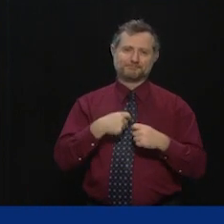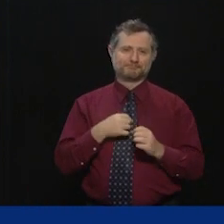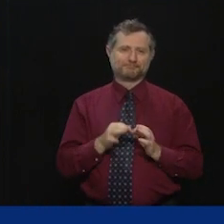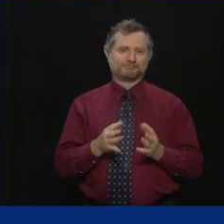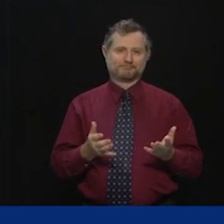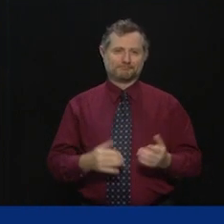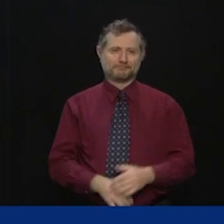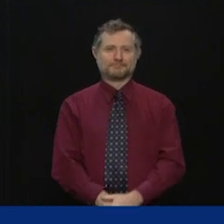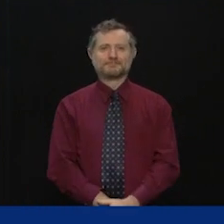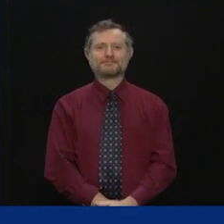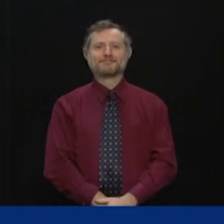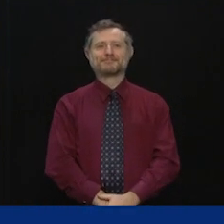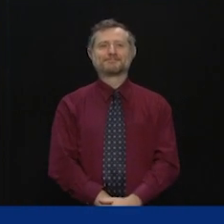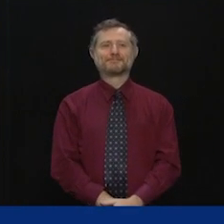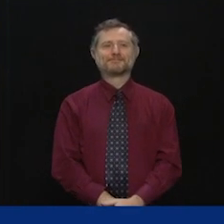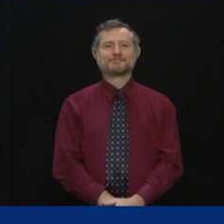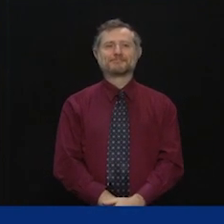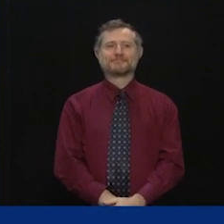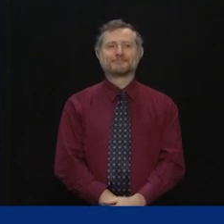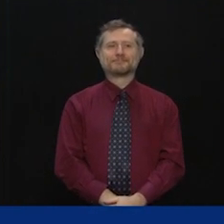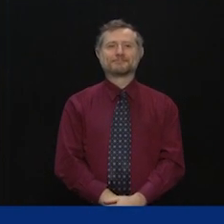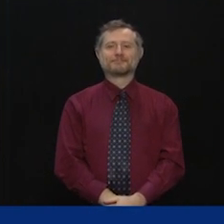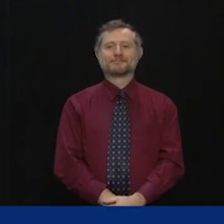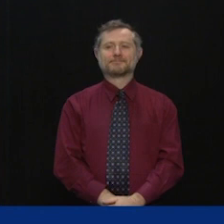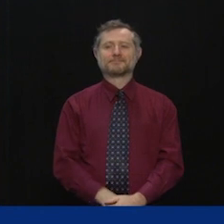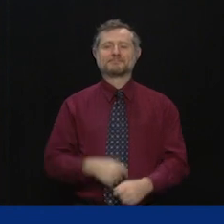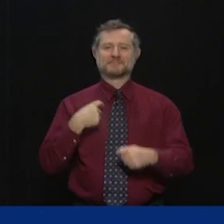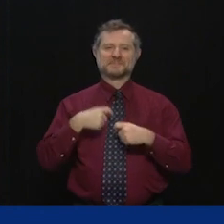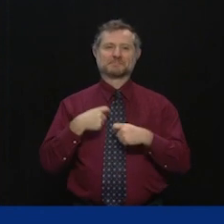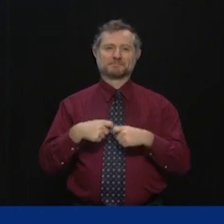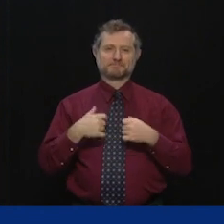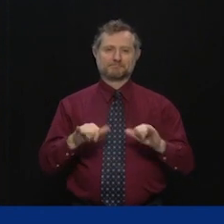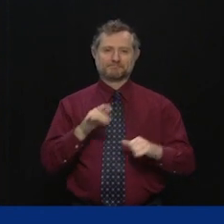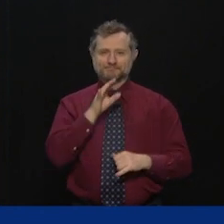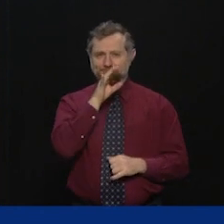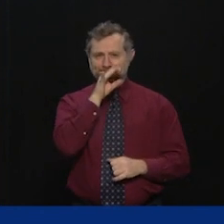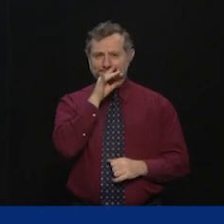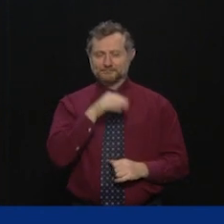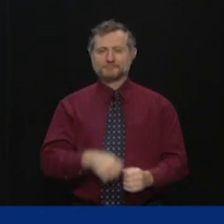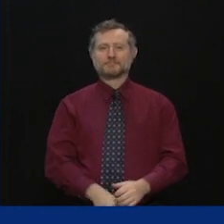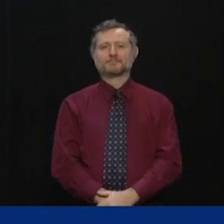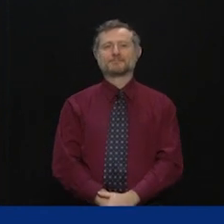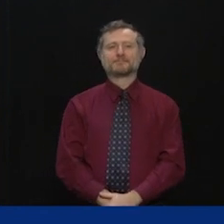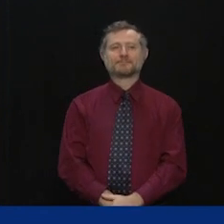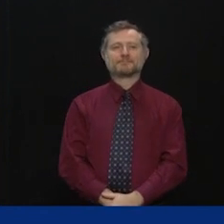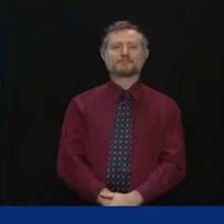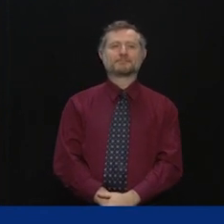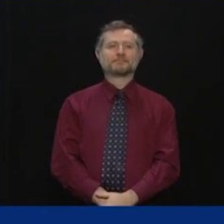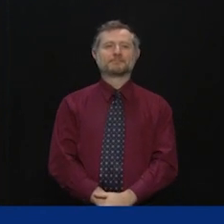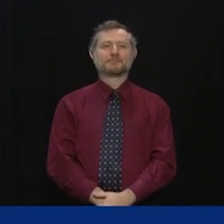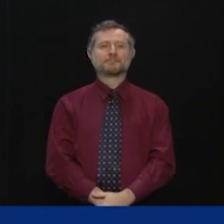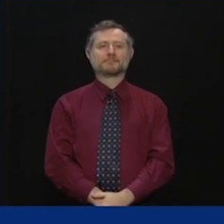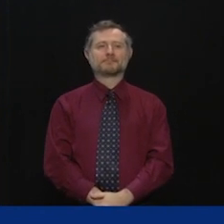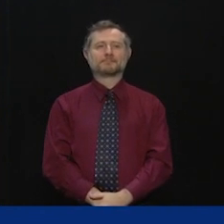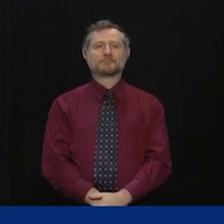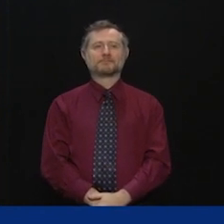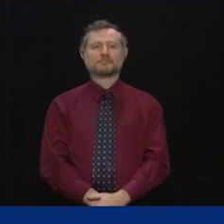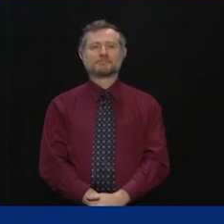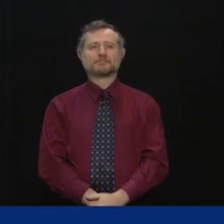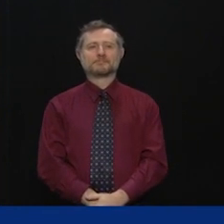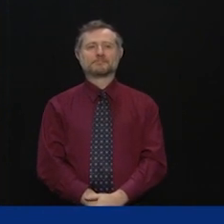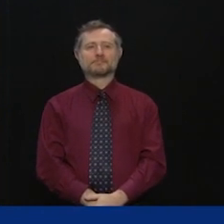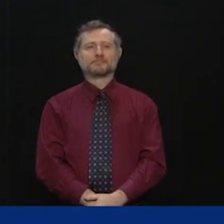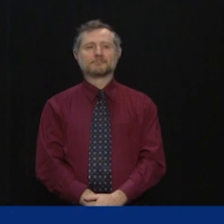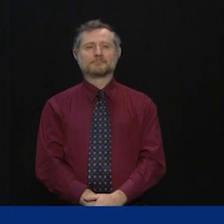muchísimas gracias por su servicio público y también por su trabajo